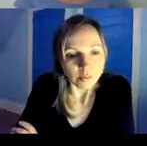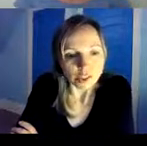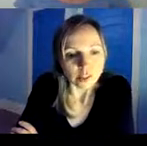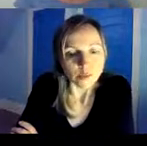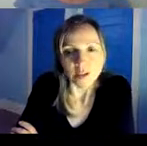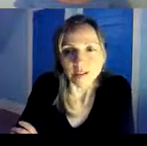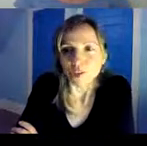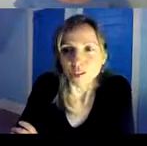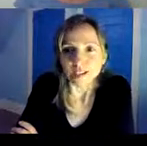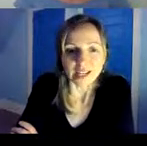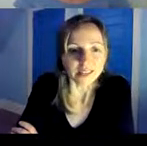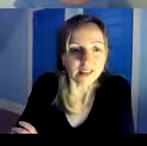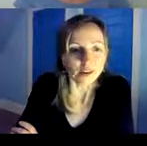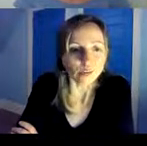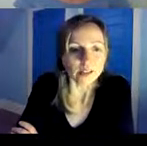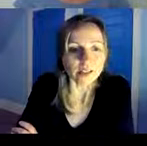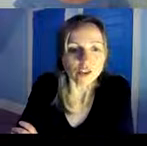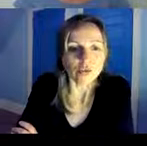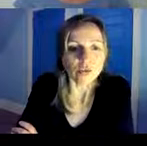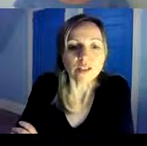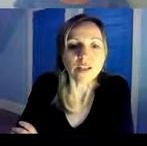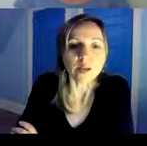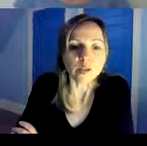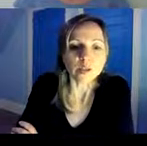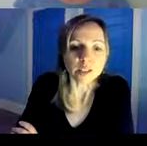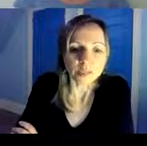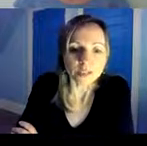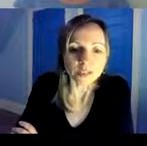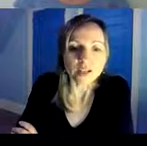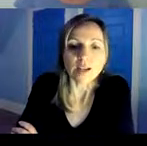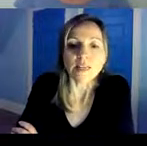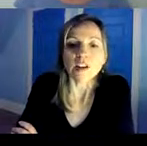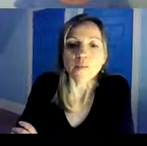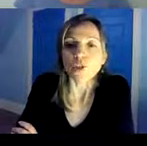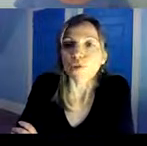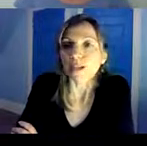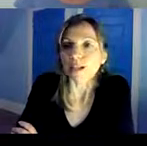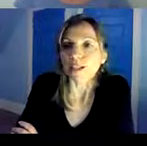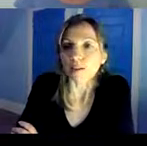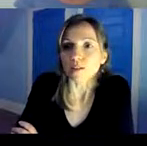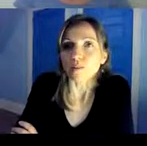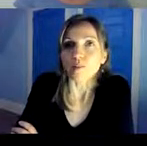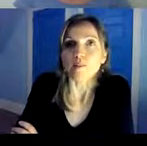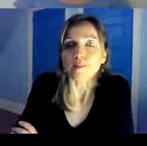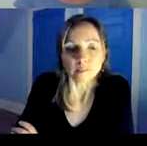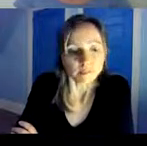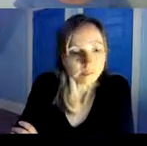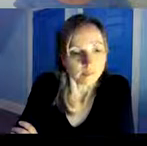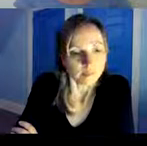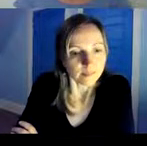I already mentioned this, but I'll mention it again that gout weeds tissues contain chemical substances that have been shown to be antifungal.